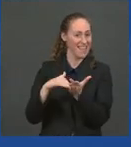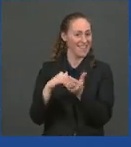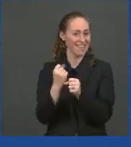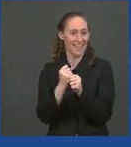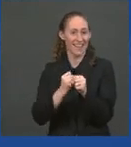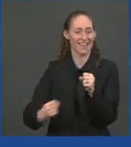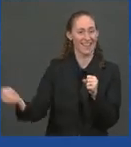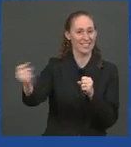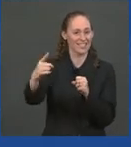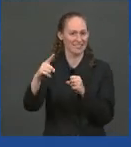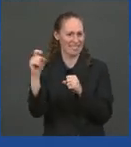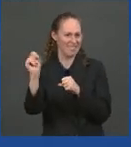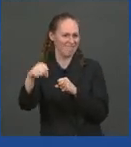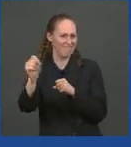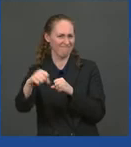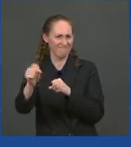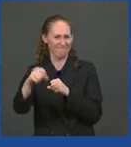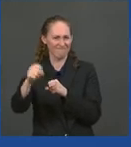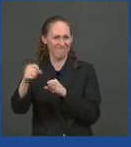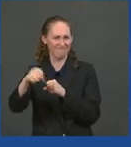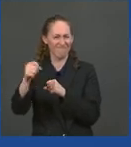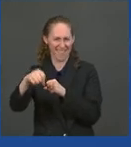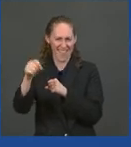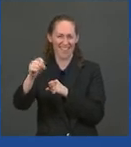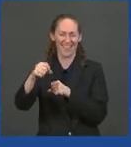again. You